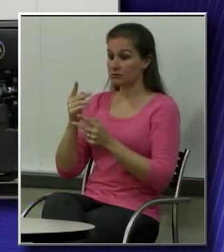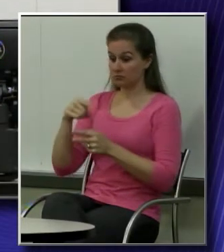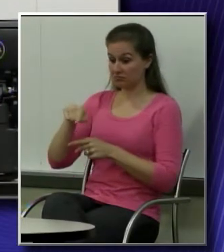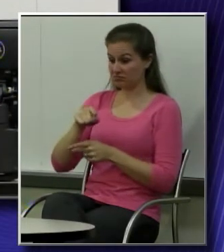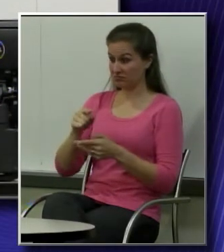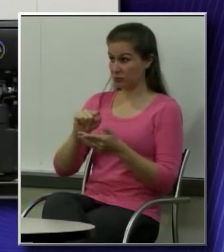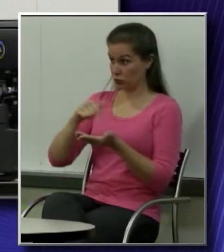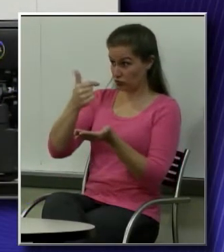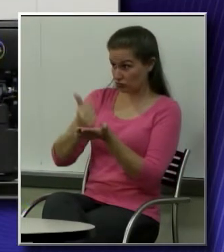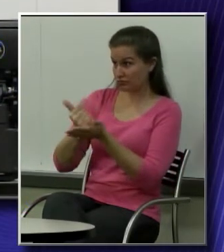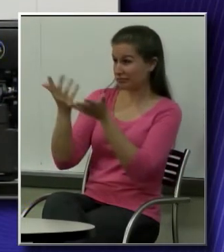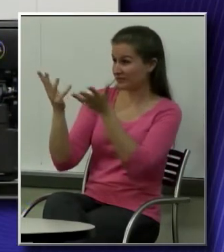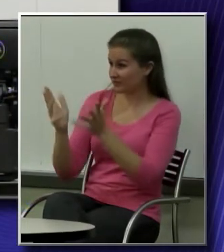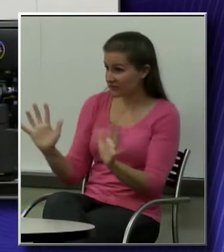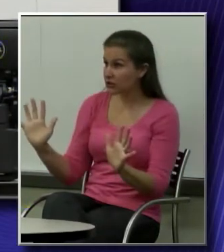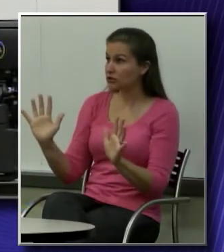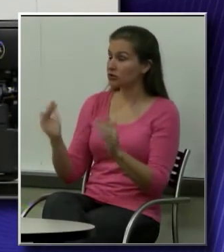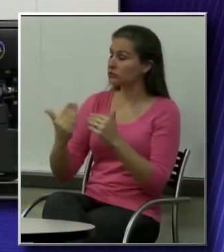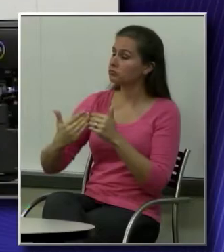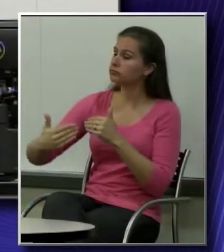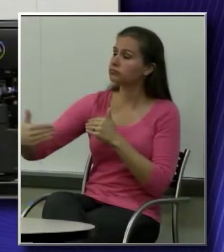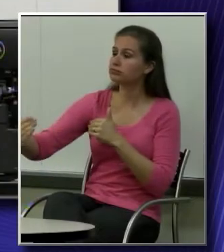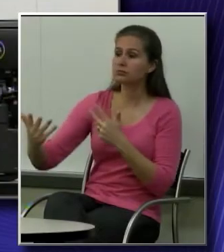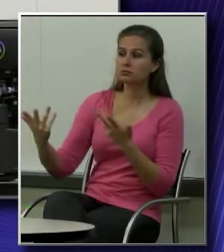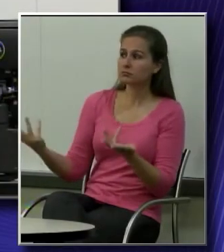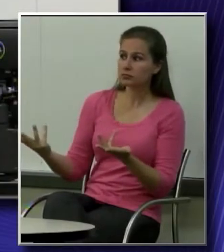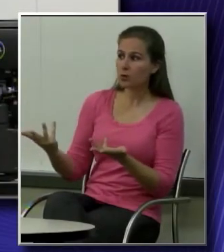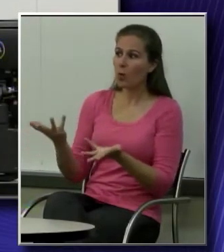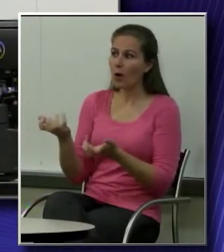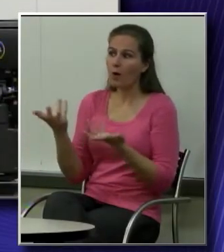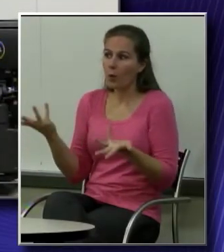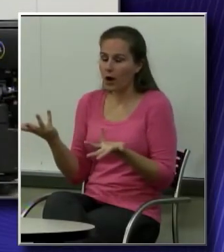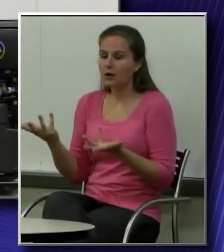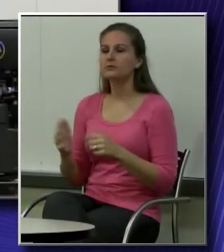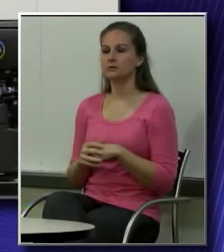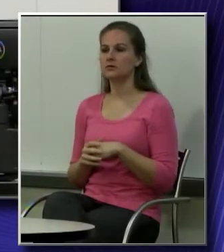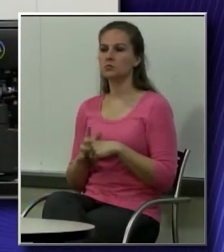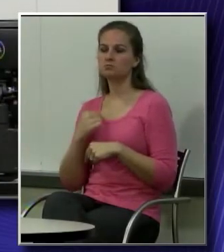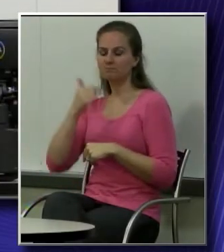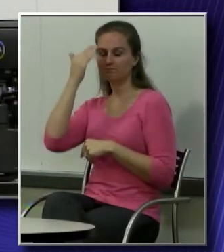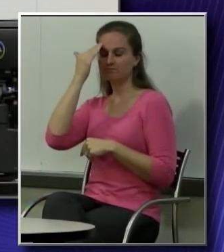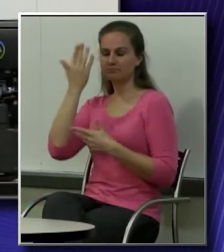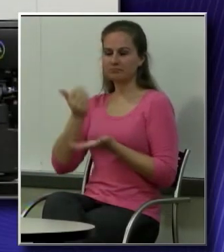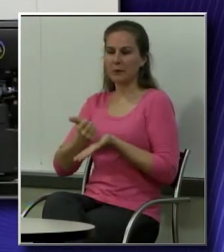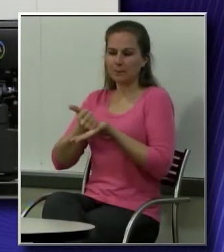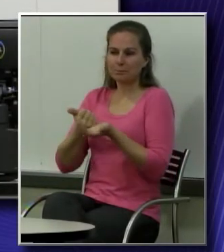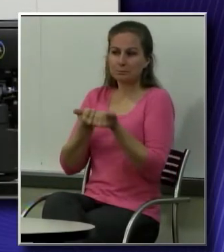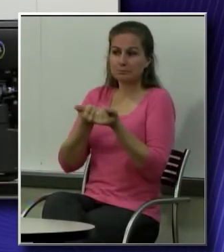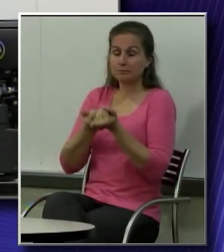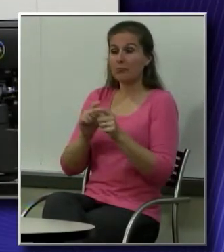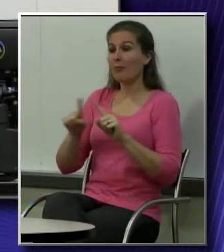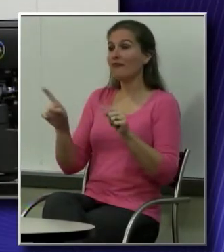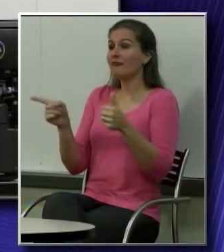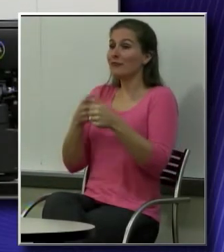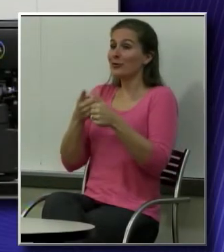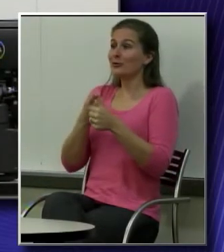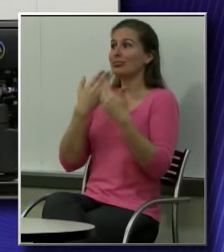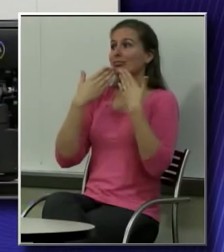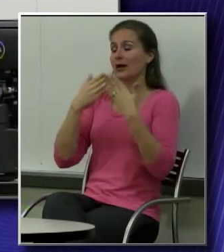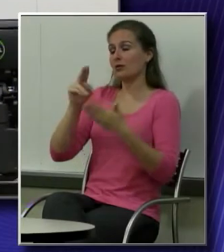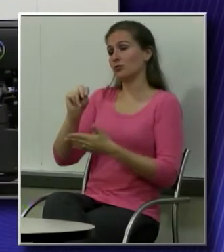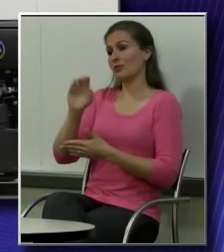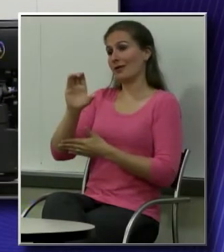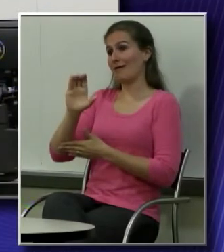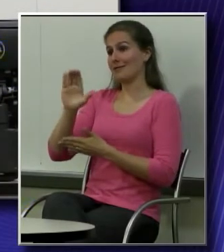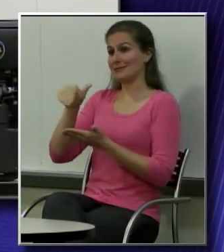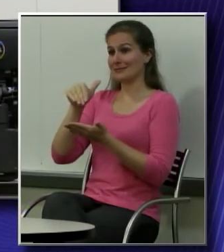Carolina campuses. So first this evening, I'd like to thank North Carolina Central for hosting the meeting and